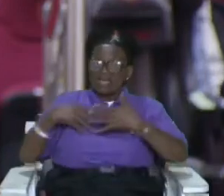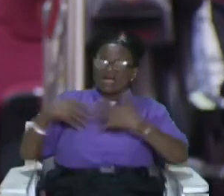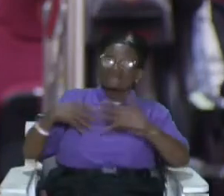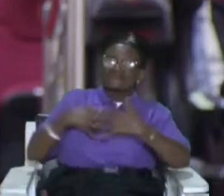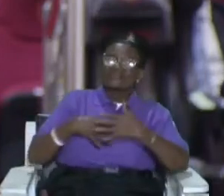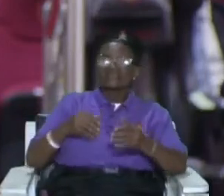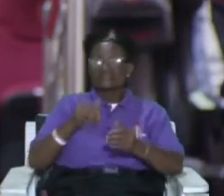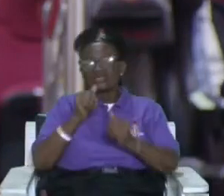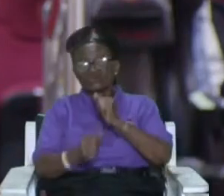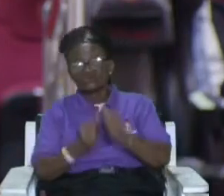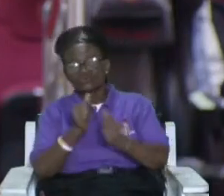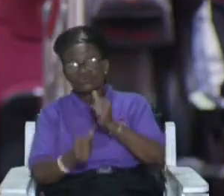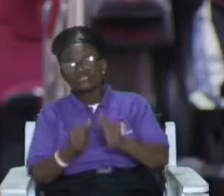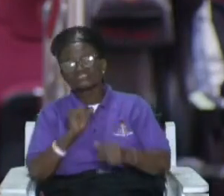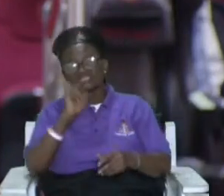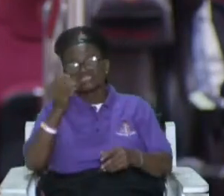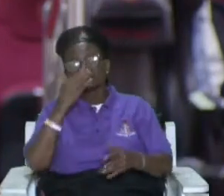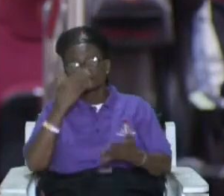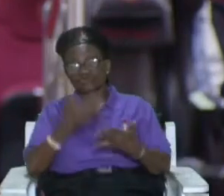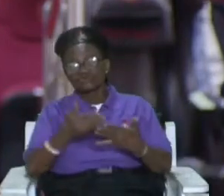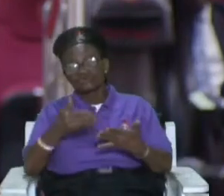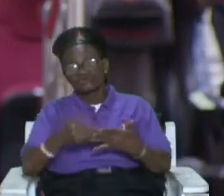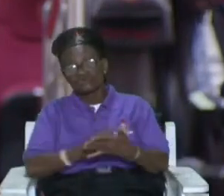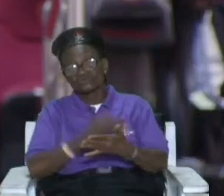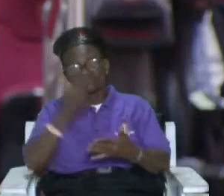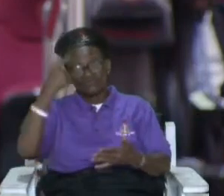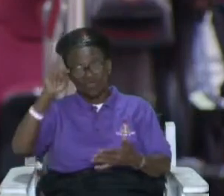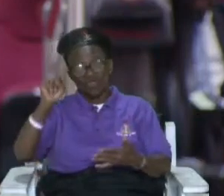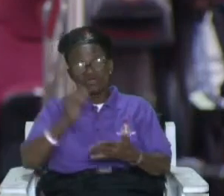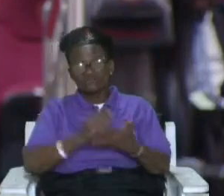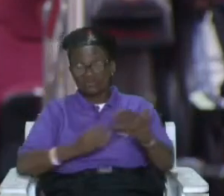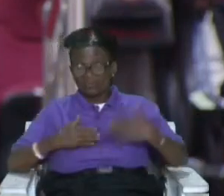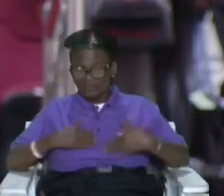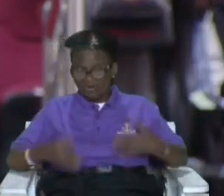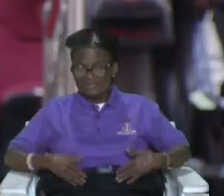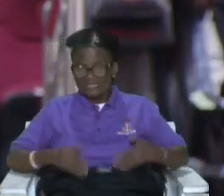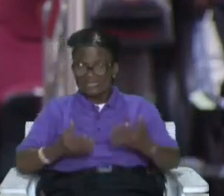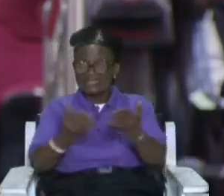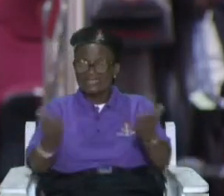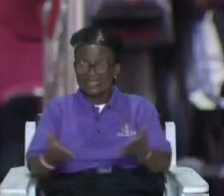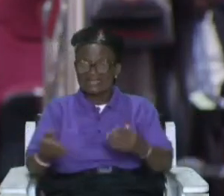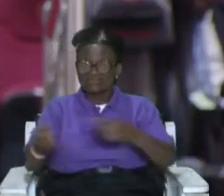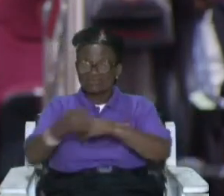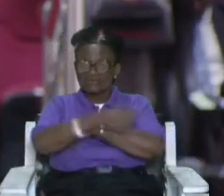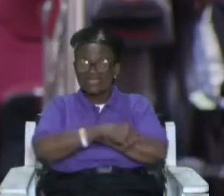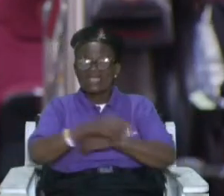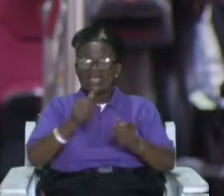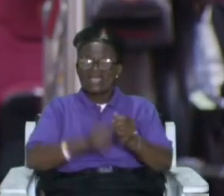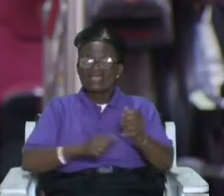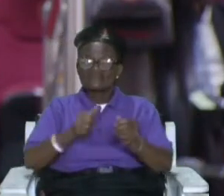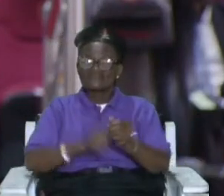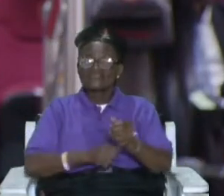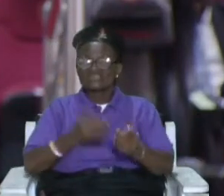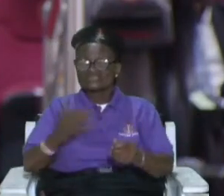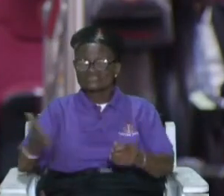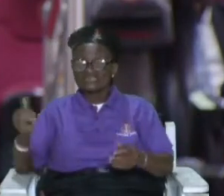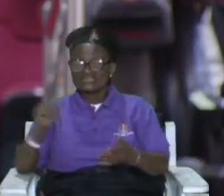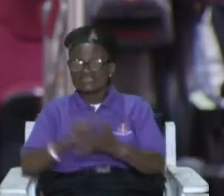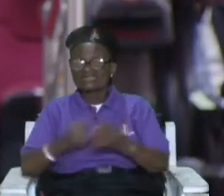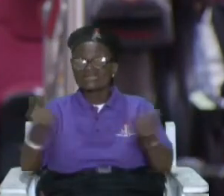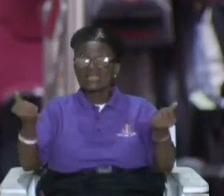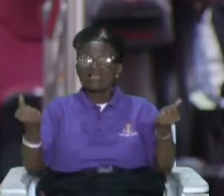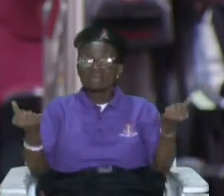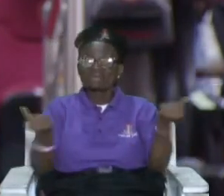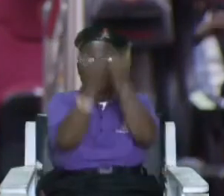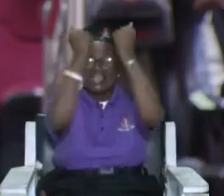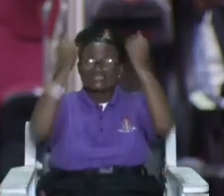Which is good news for somebody here today. Everything that is frightening you up till now, the fire of God